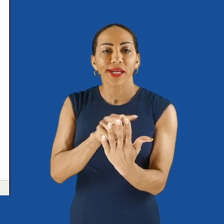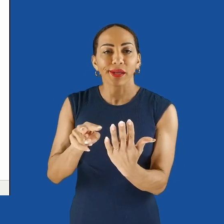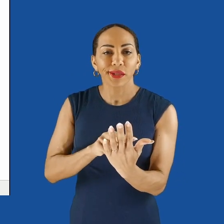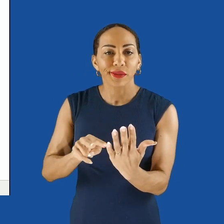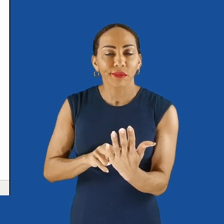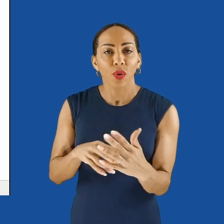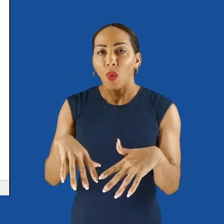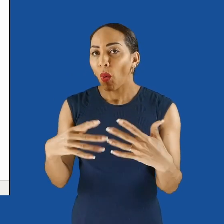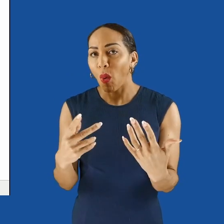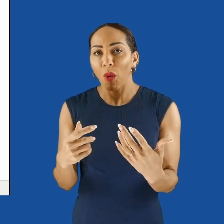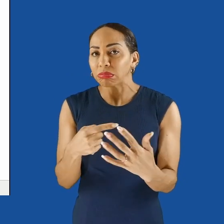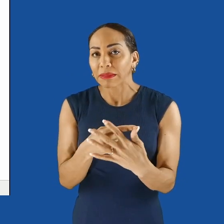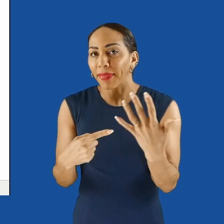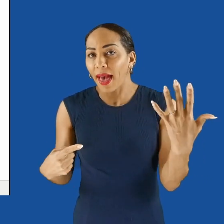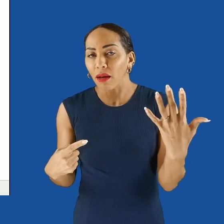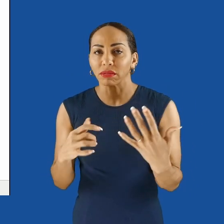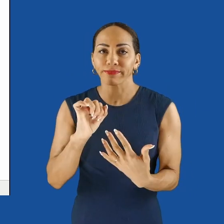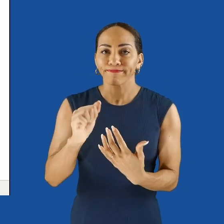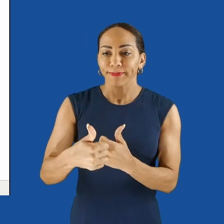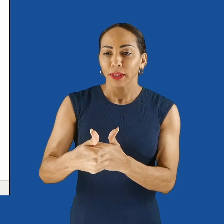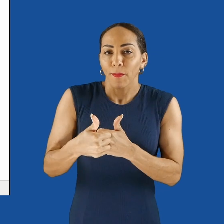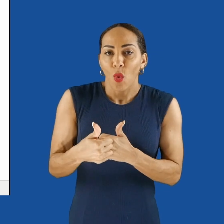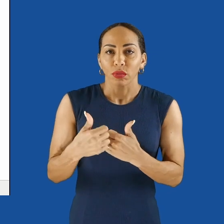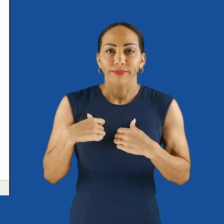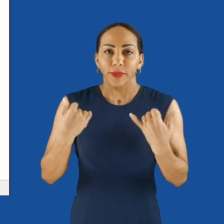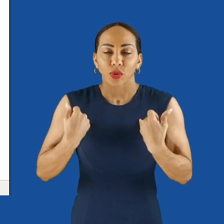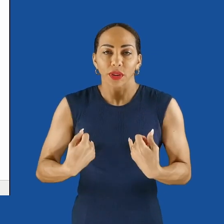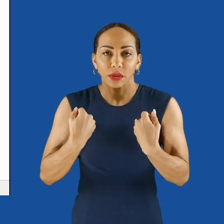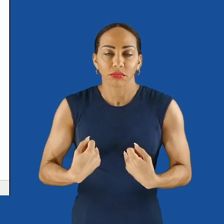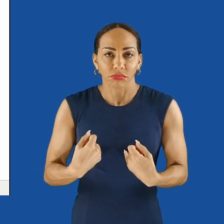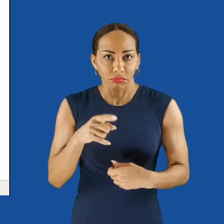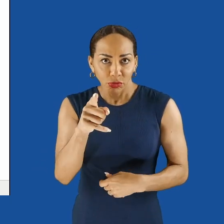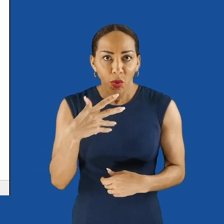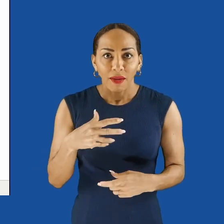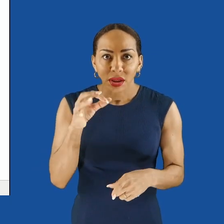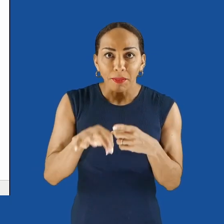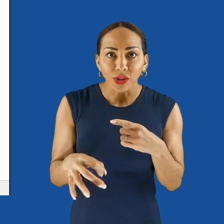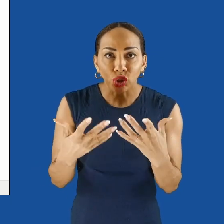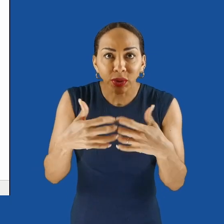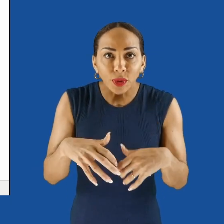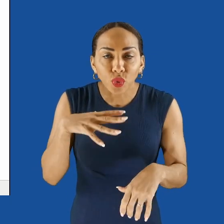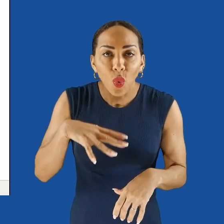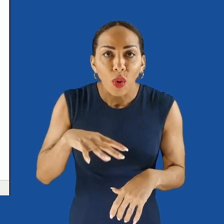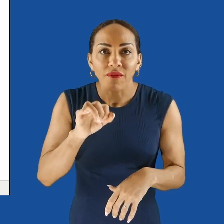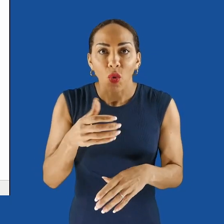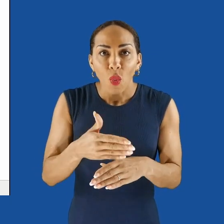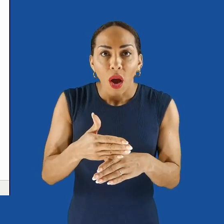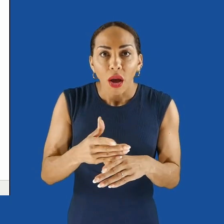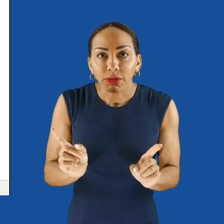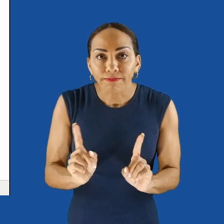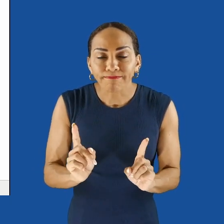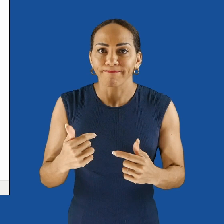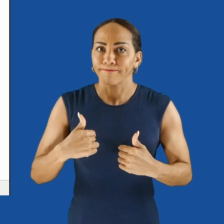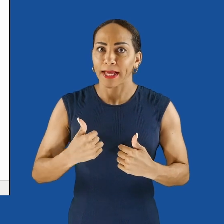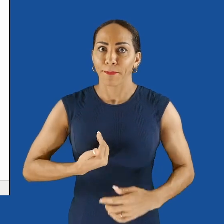specialist equipment to support your condition. Do you need specialist equipment to support you with your condition at work? I'm